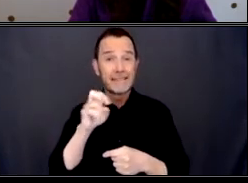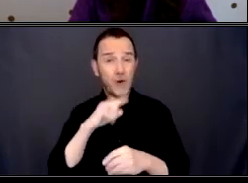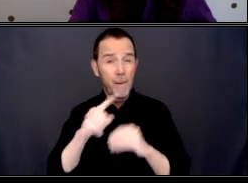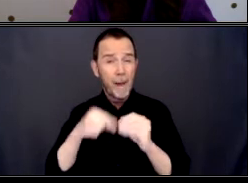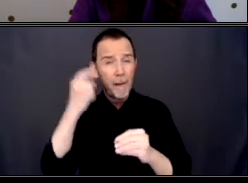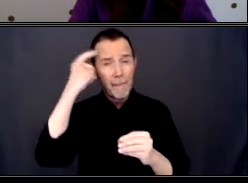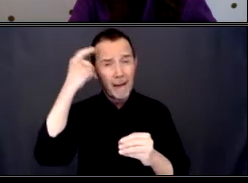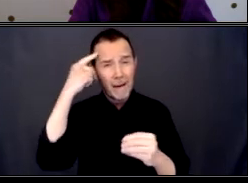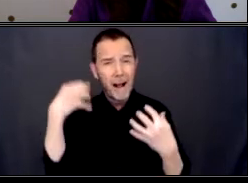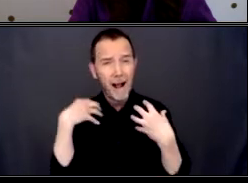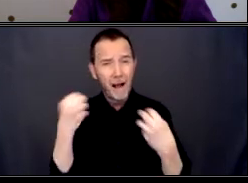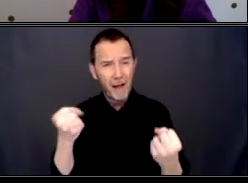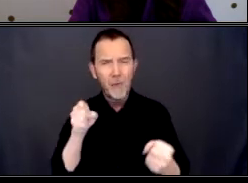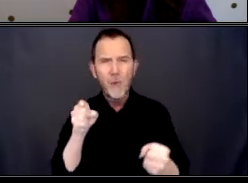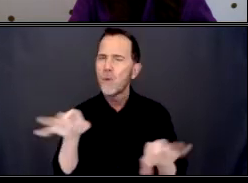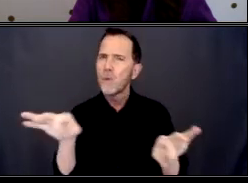that